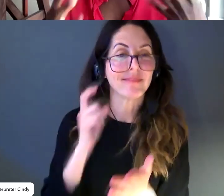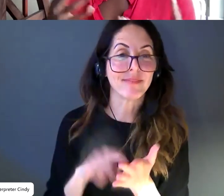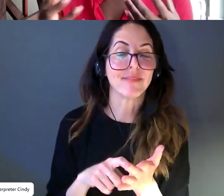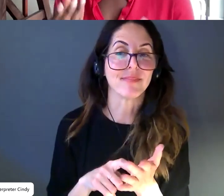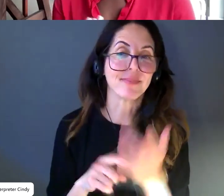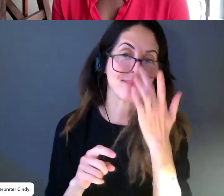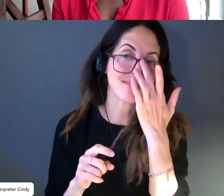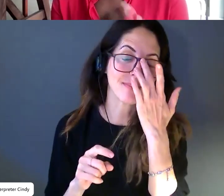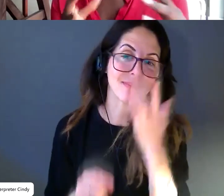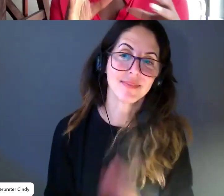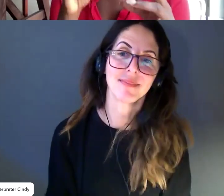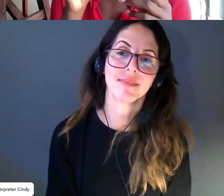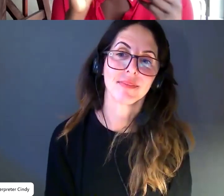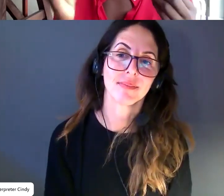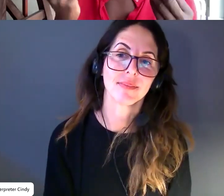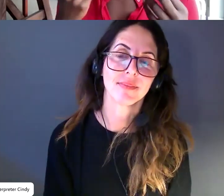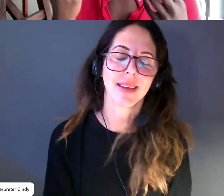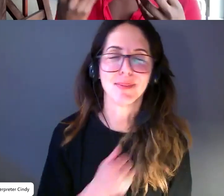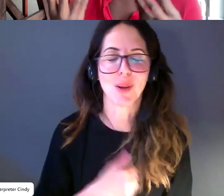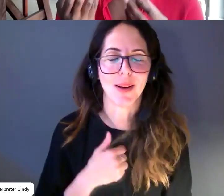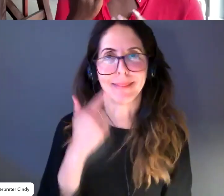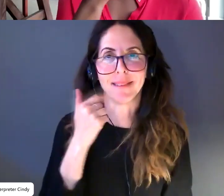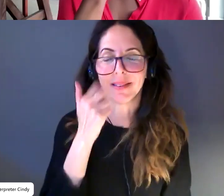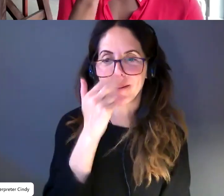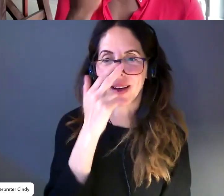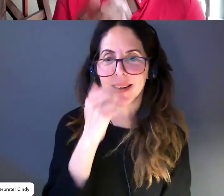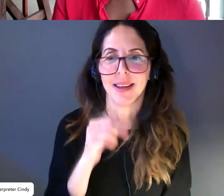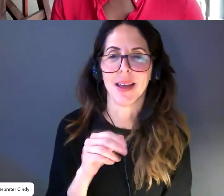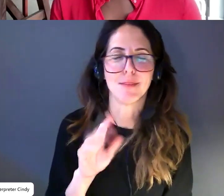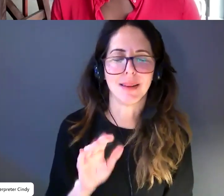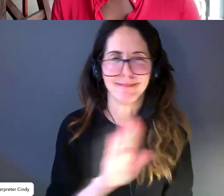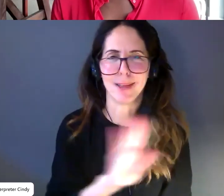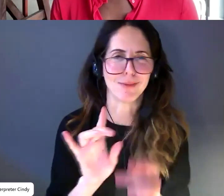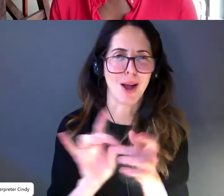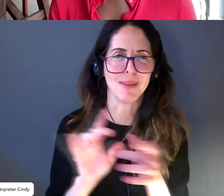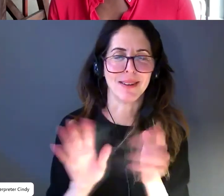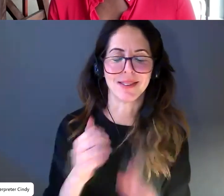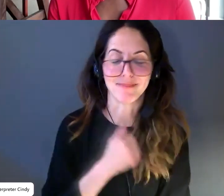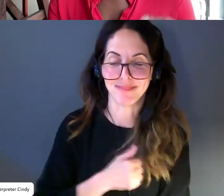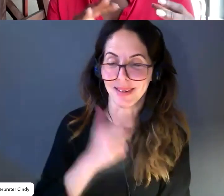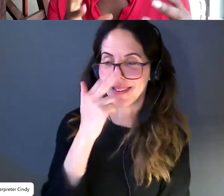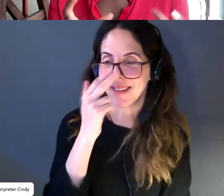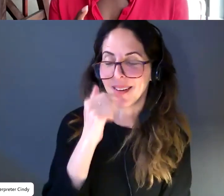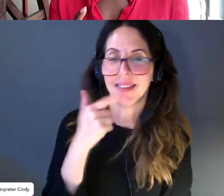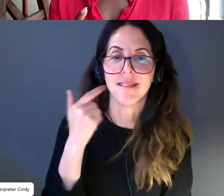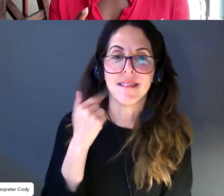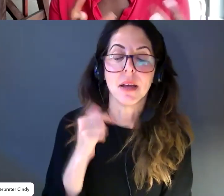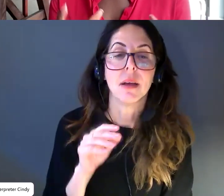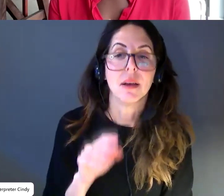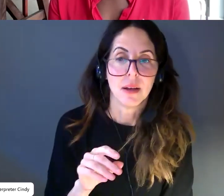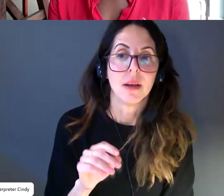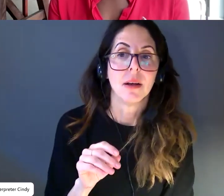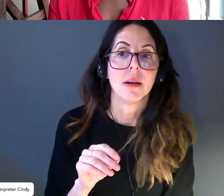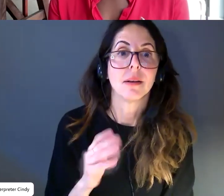and it's not funny, but it's just how the survivor had worded it always kind of makes me laugh. But essentially, there